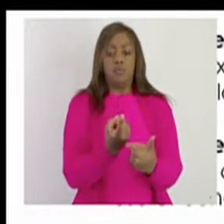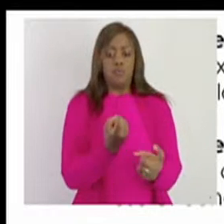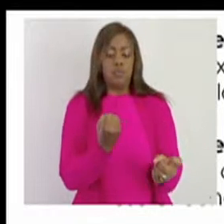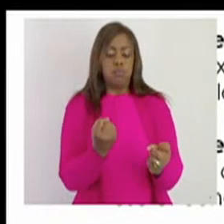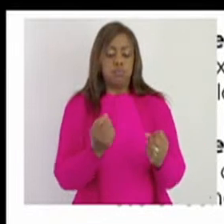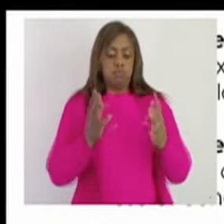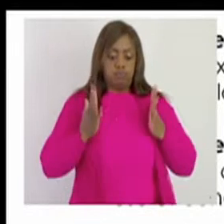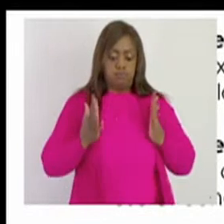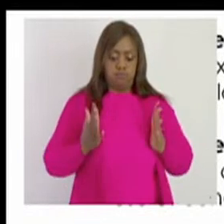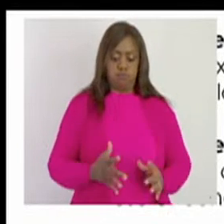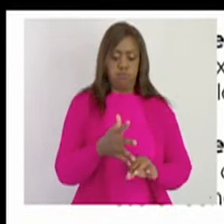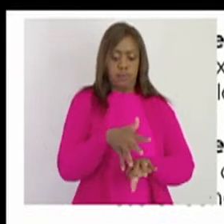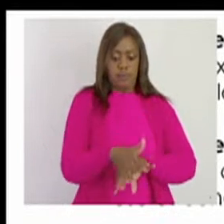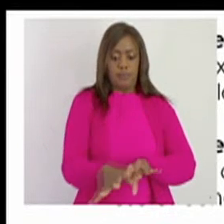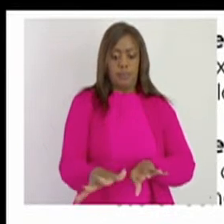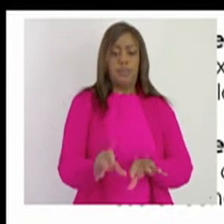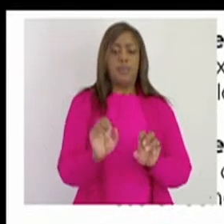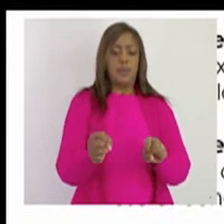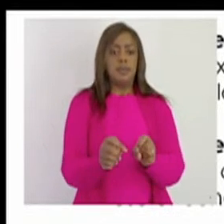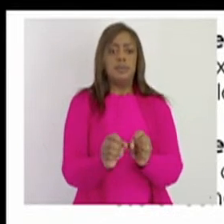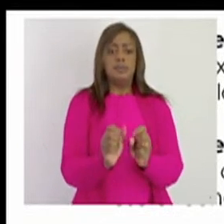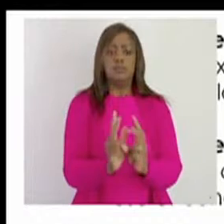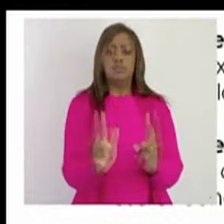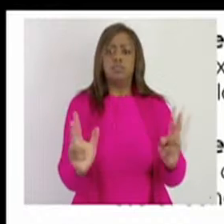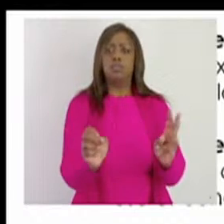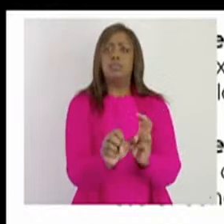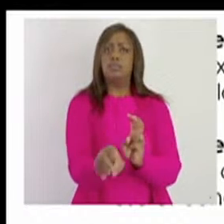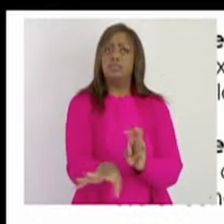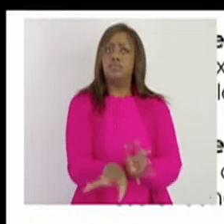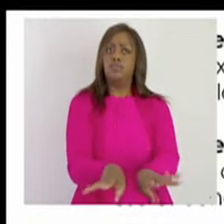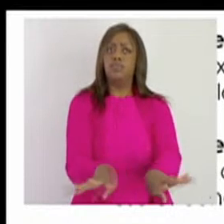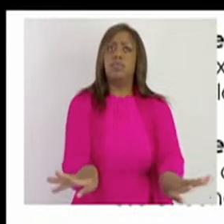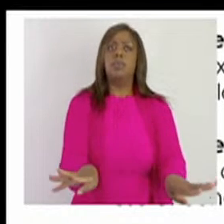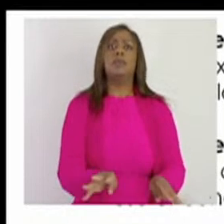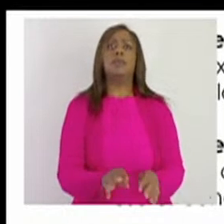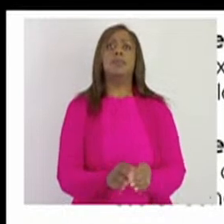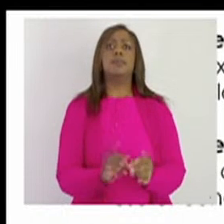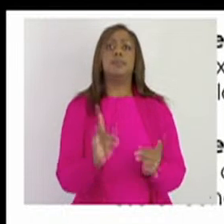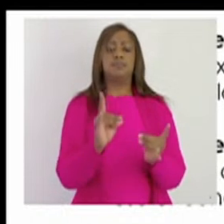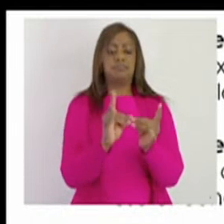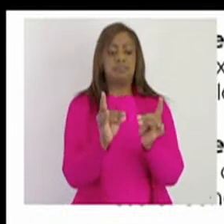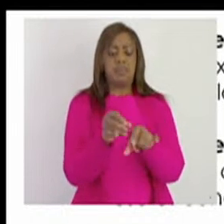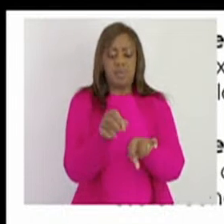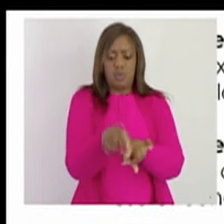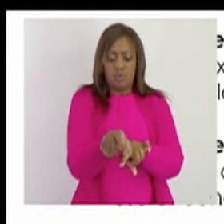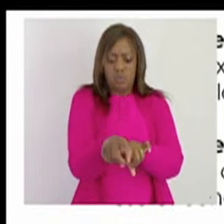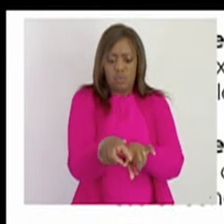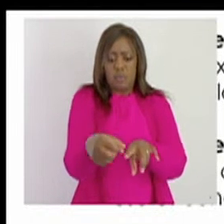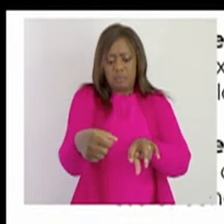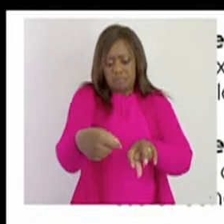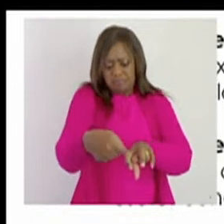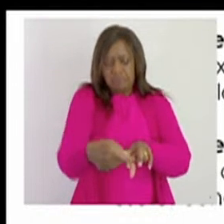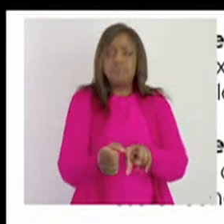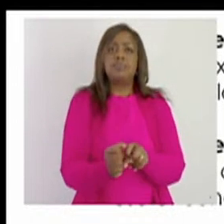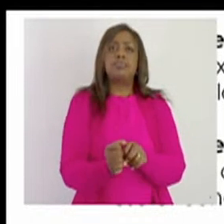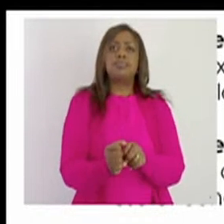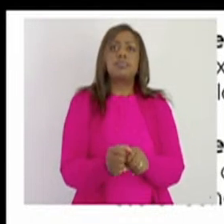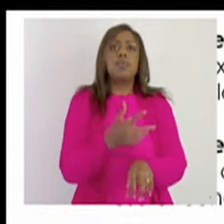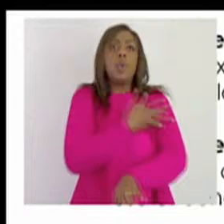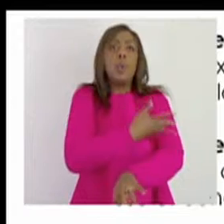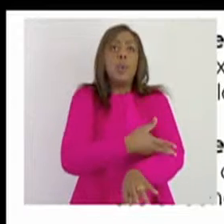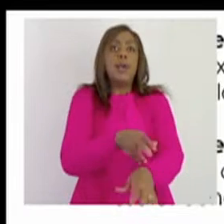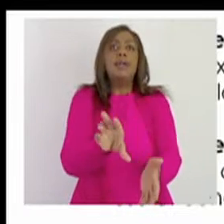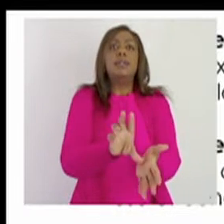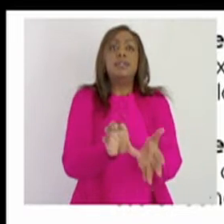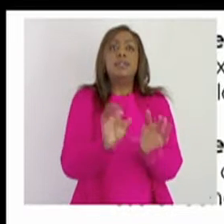person? These diseases can transmit or through exchanging of semen during sexual intercourse. Another